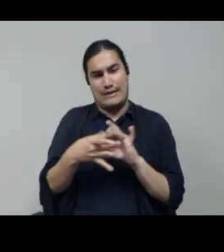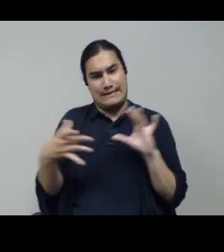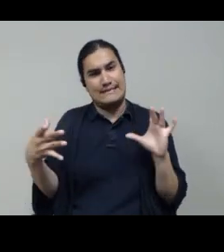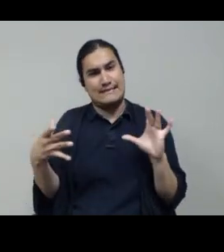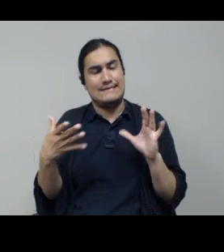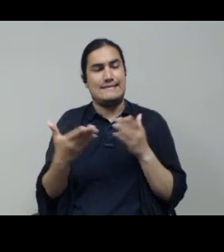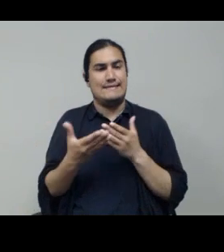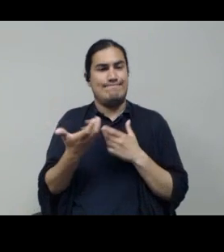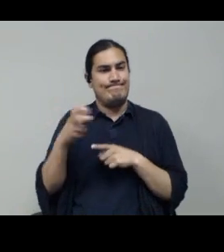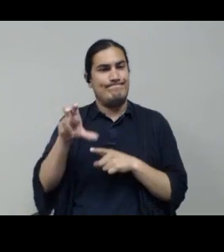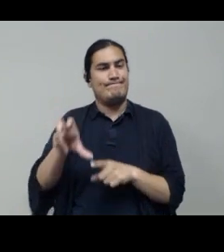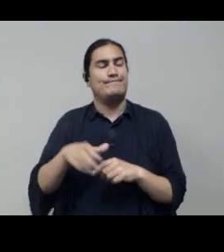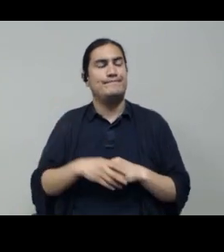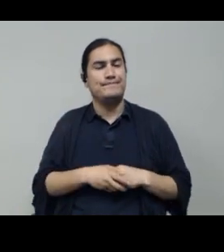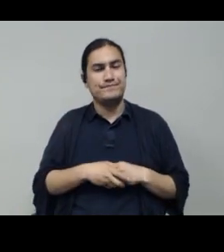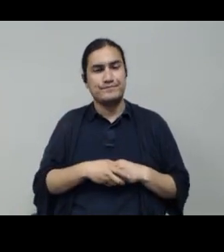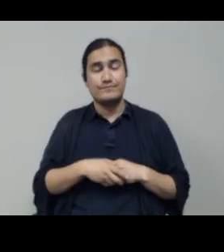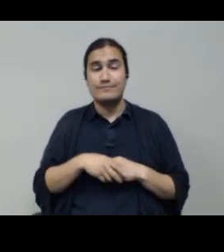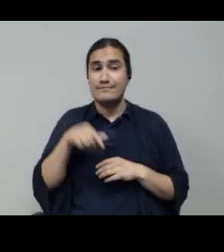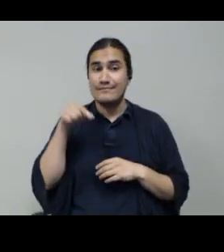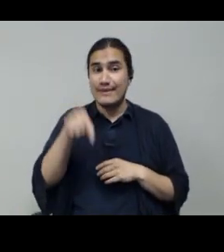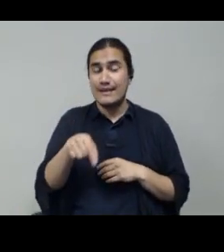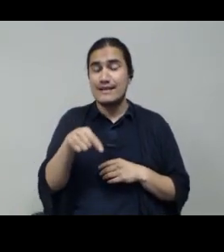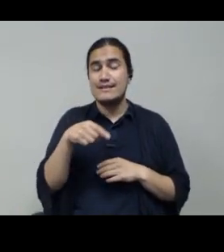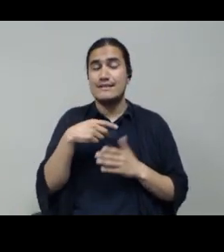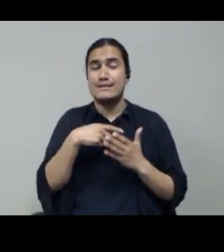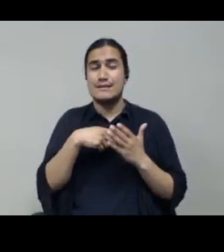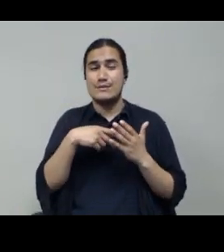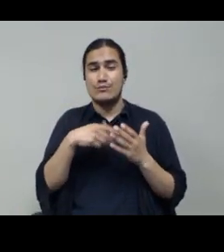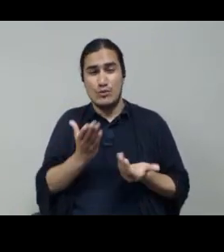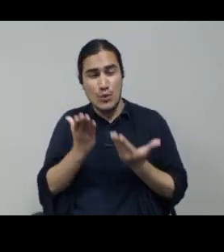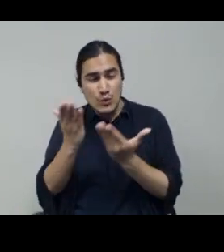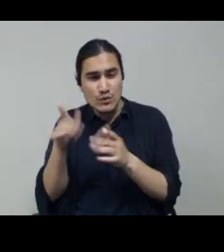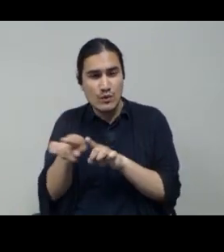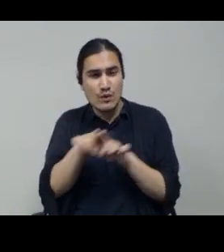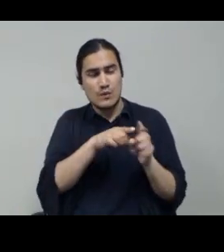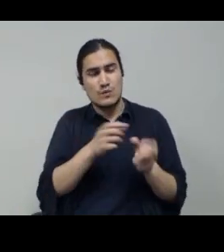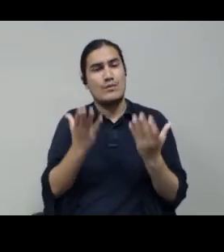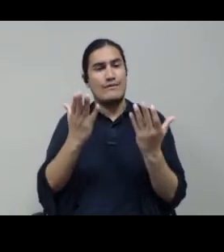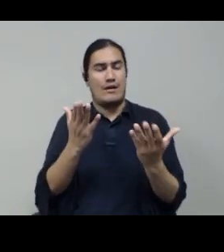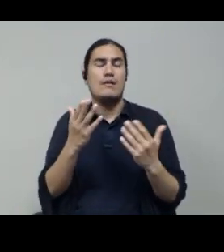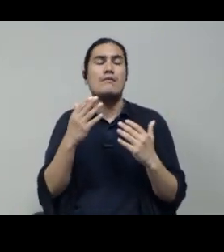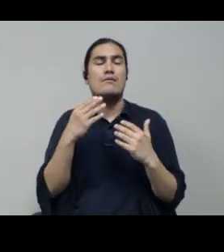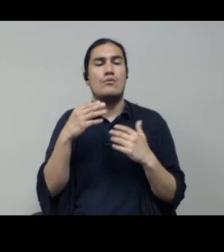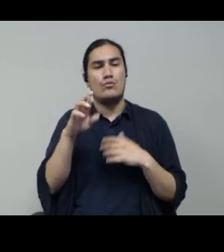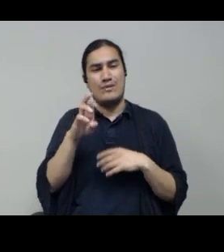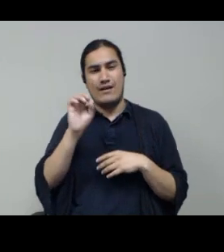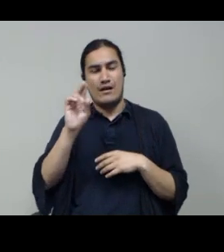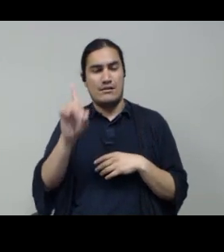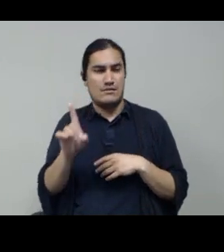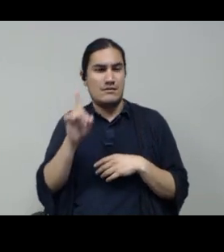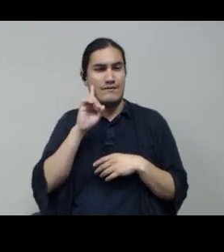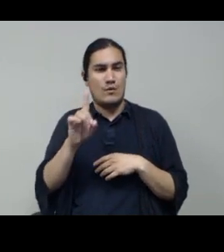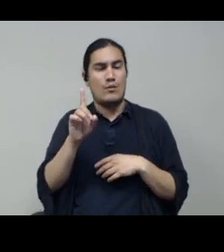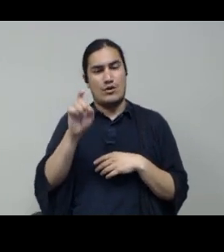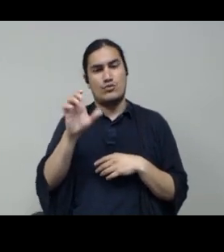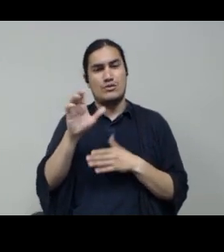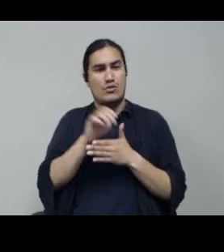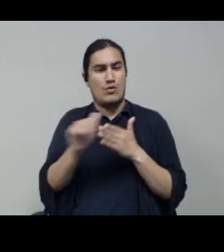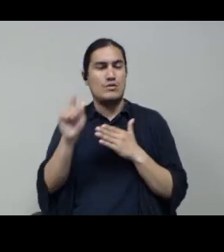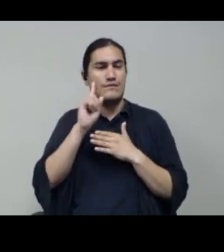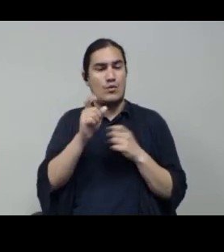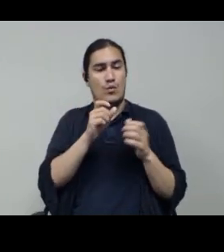package. This proposal would also provide a one-time refund of $400 to each eligible owner of a registered